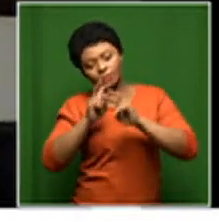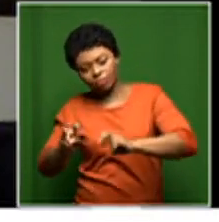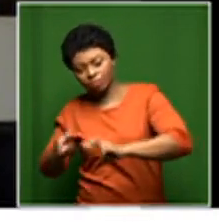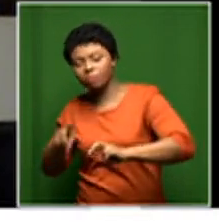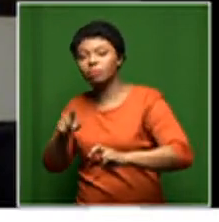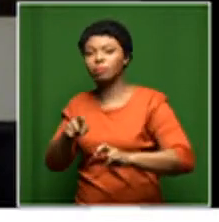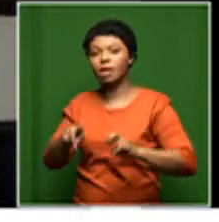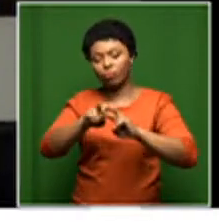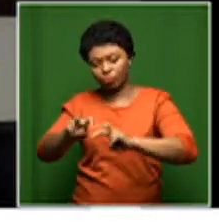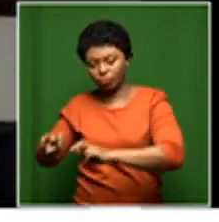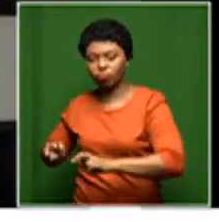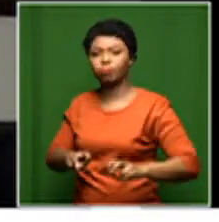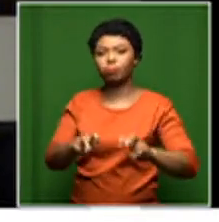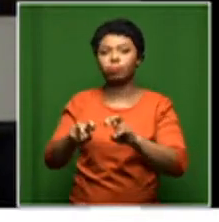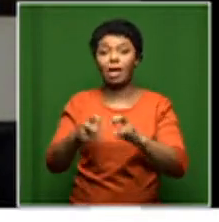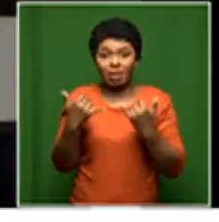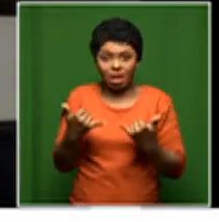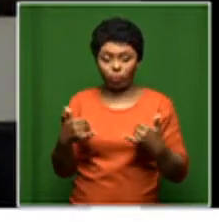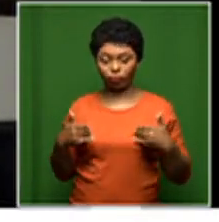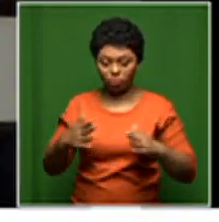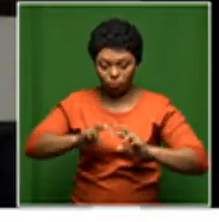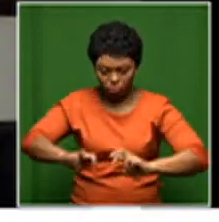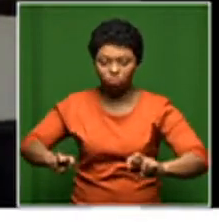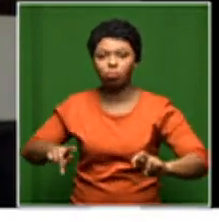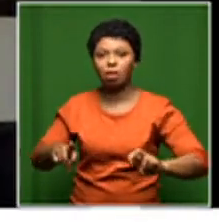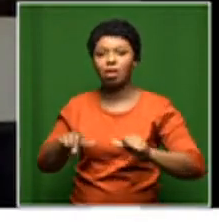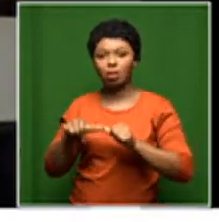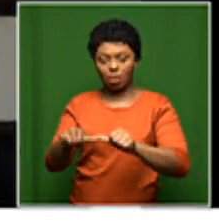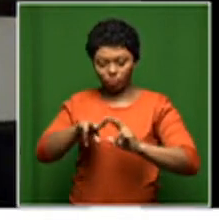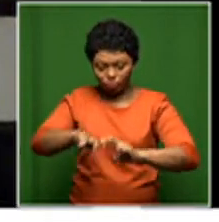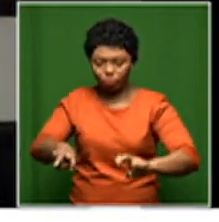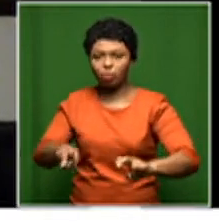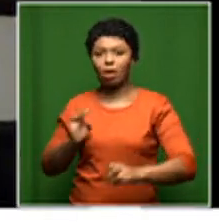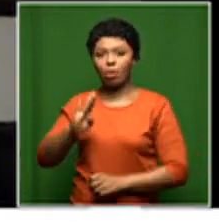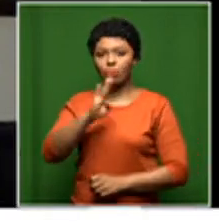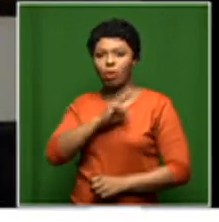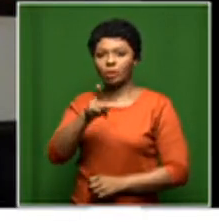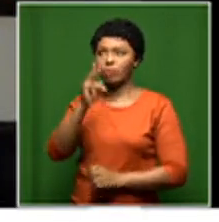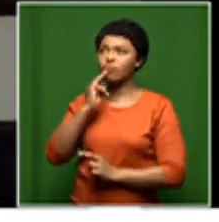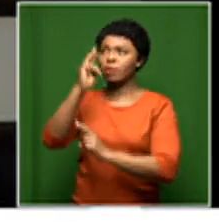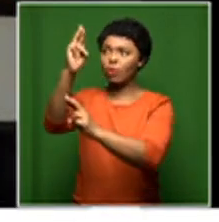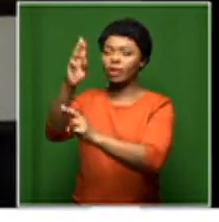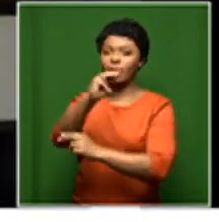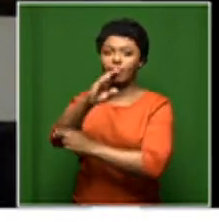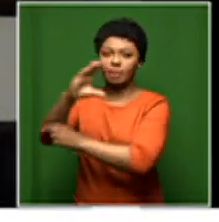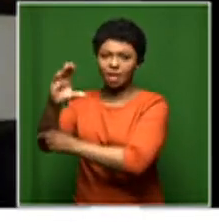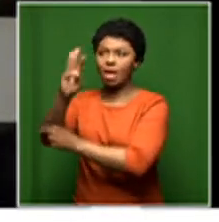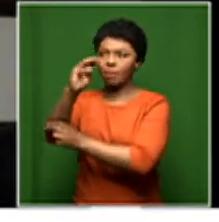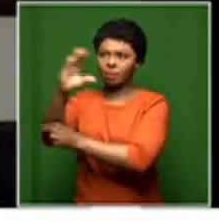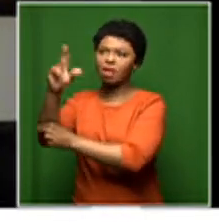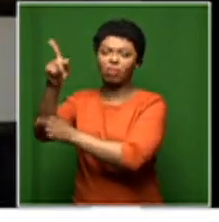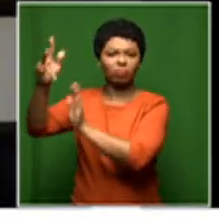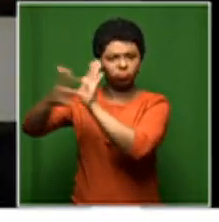an investigation going on at the moment, and the board reported this up to the MMC's office, and the MMC approved